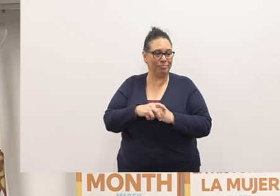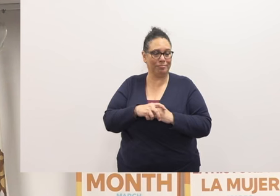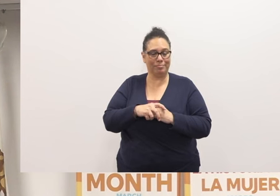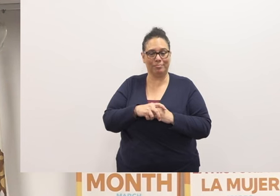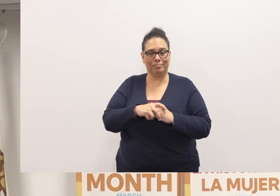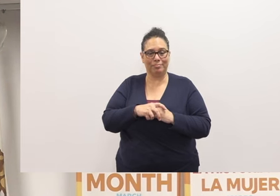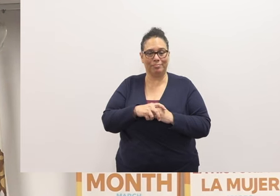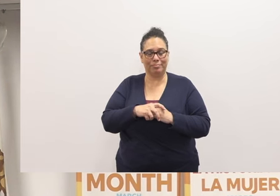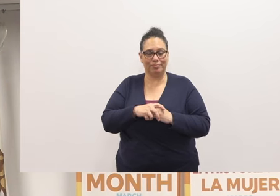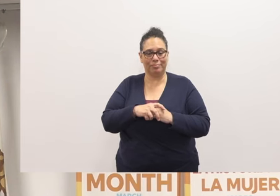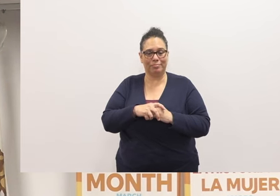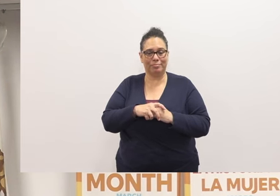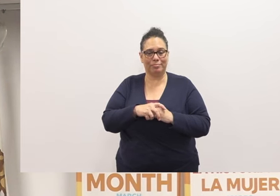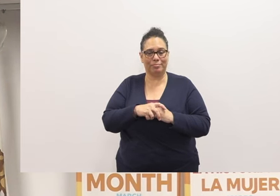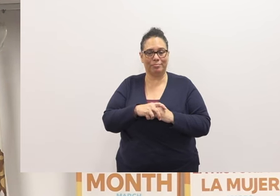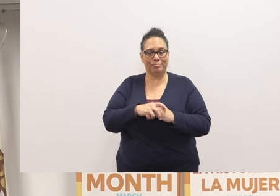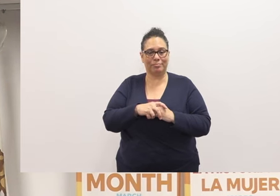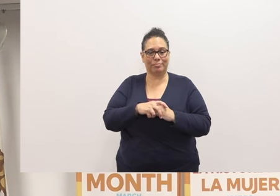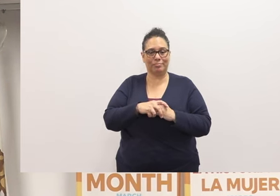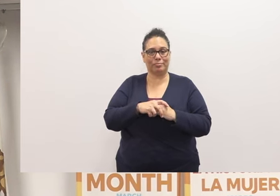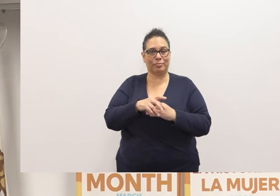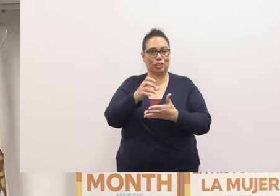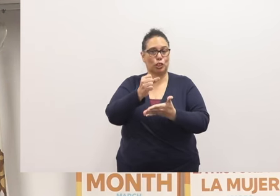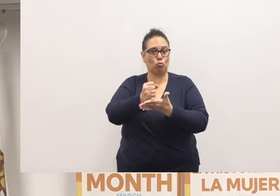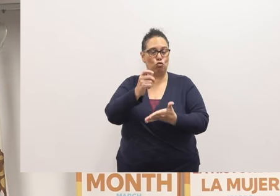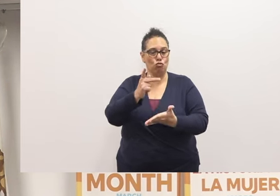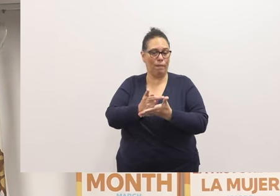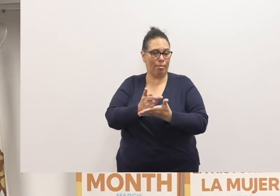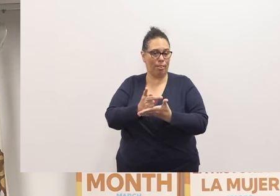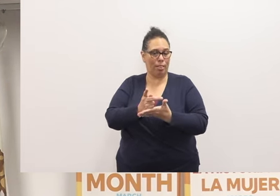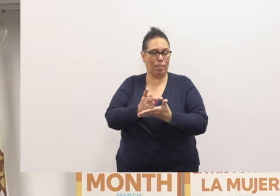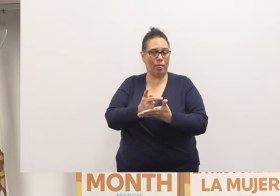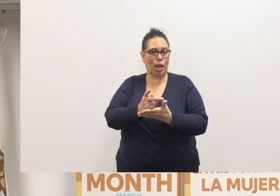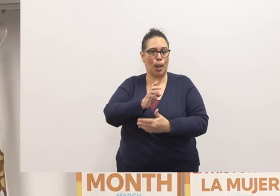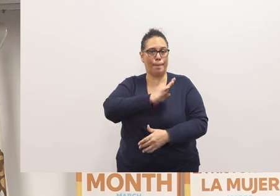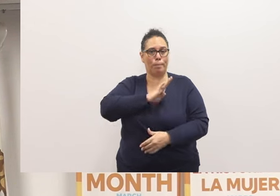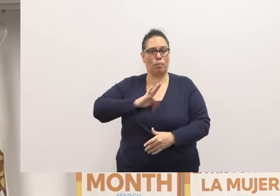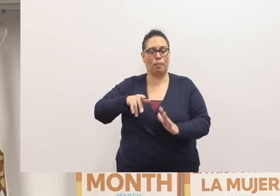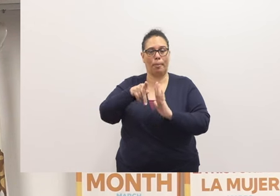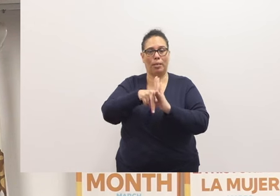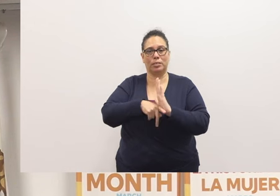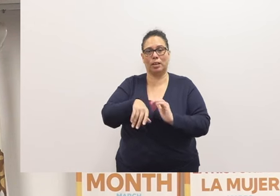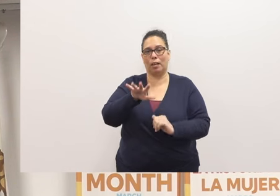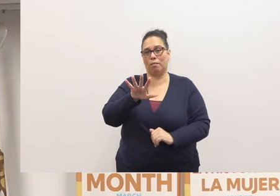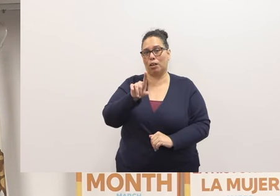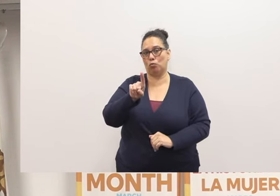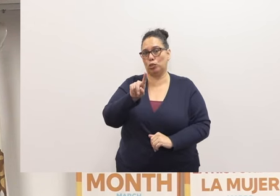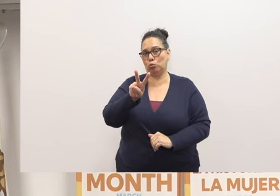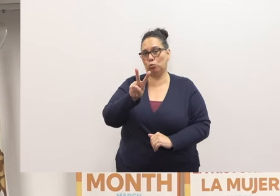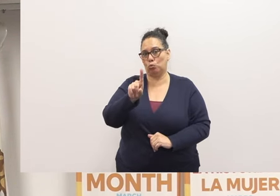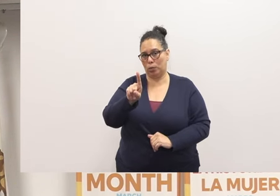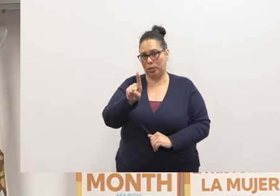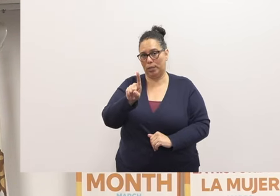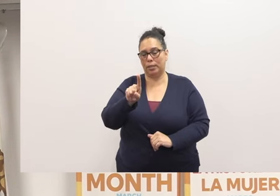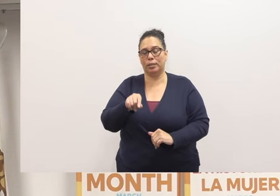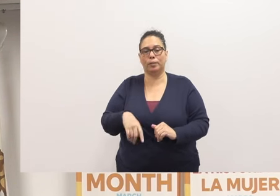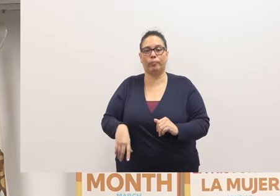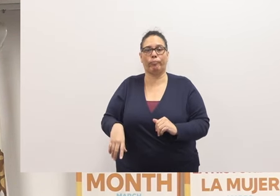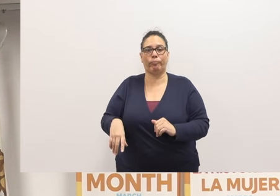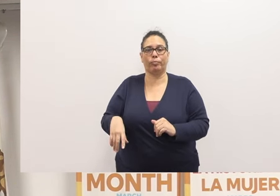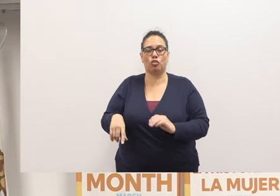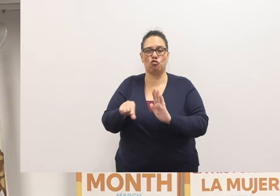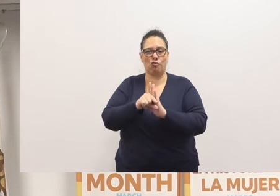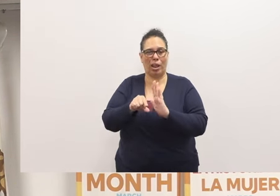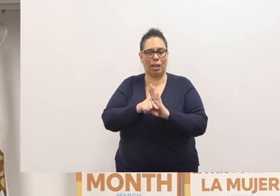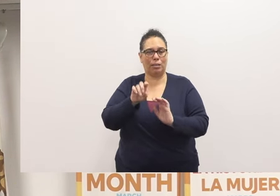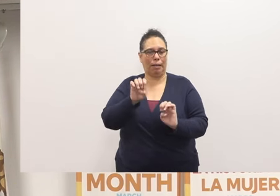And that would be approval of Board Policy 5121, Grades and